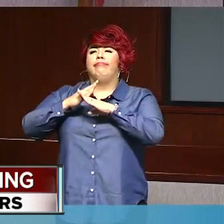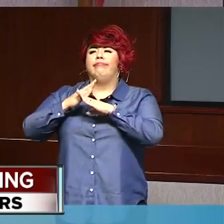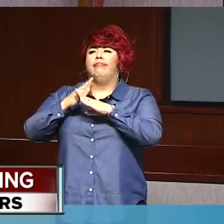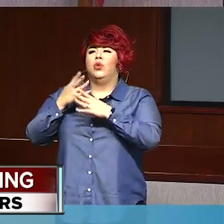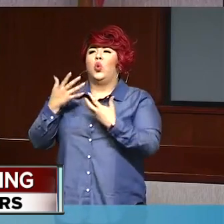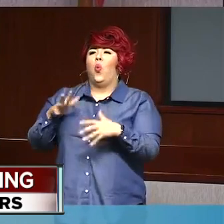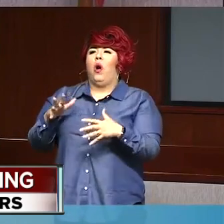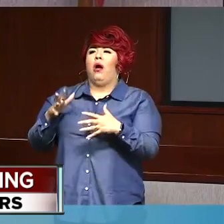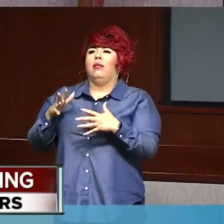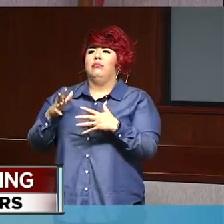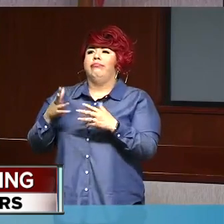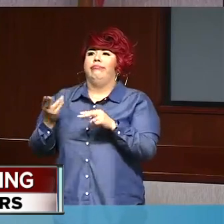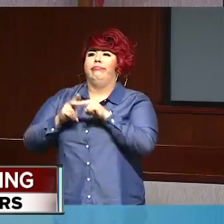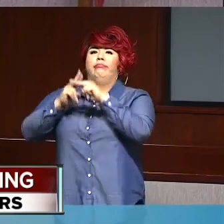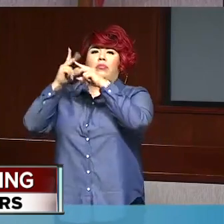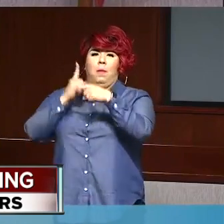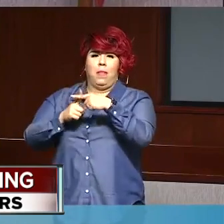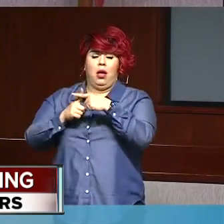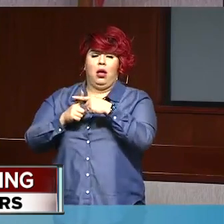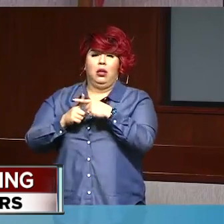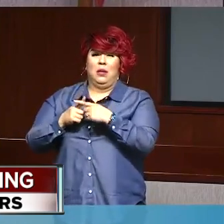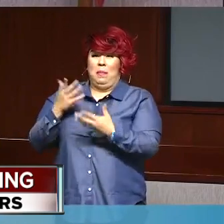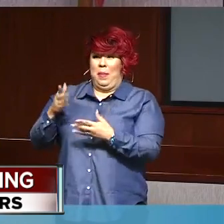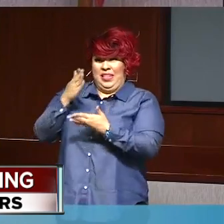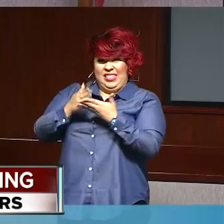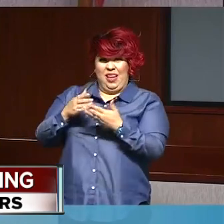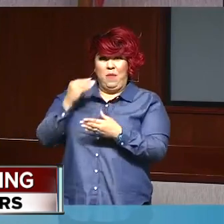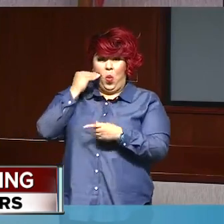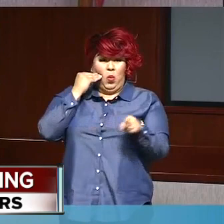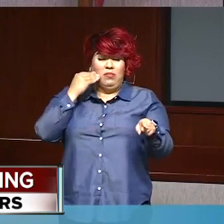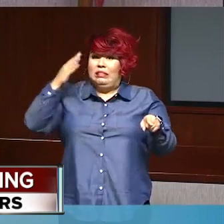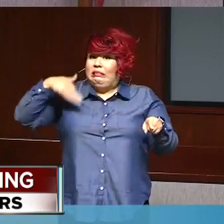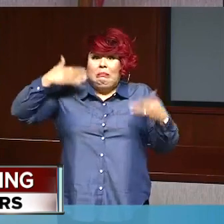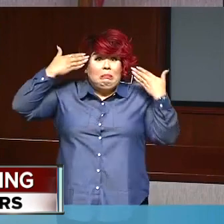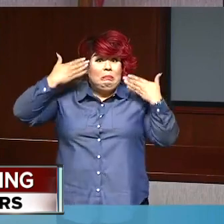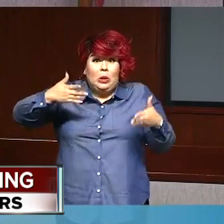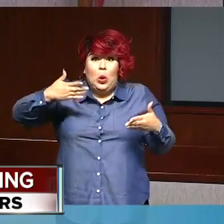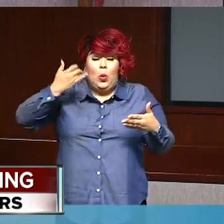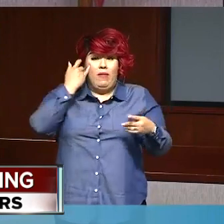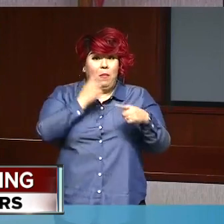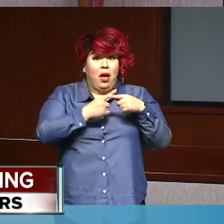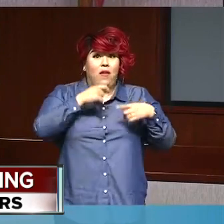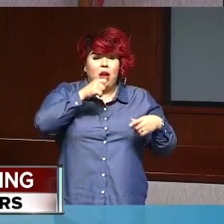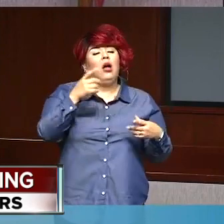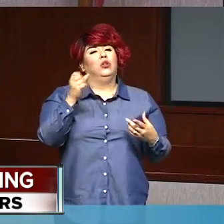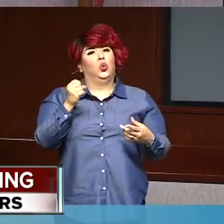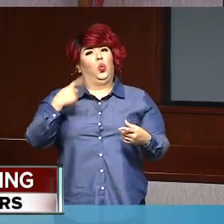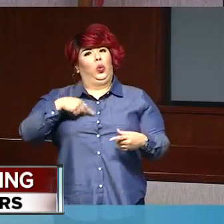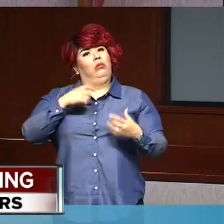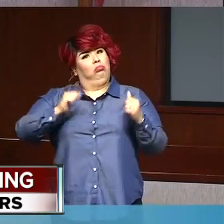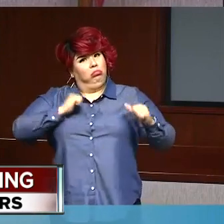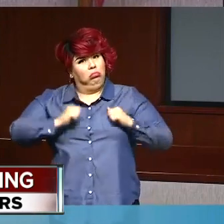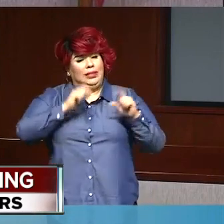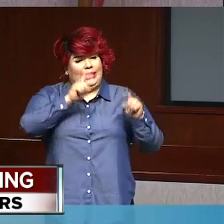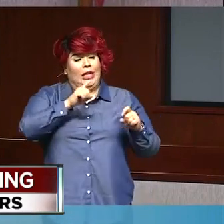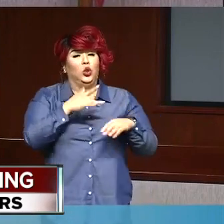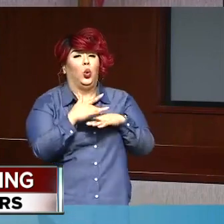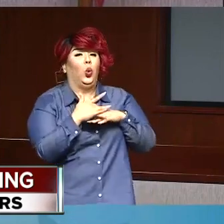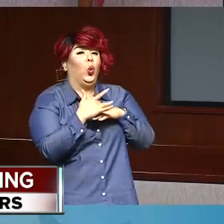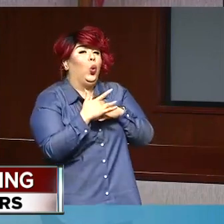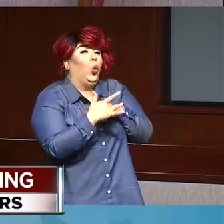be positive and maybe don't even know it yet, and that's why that testing program is active. We want to identify those, perhaps even